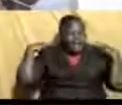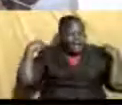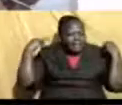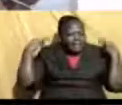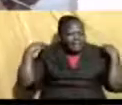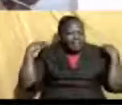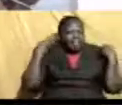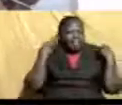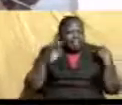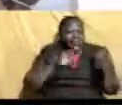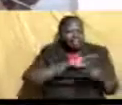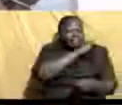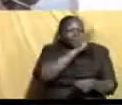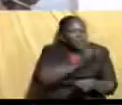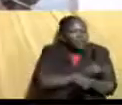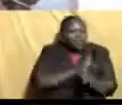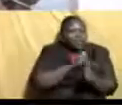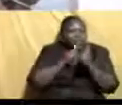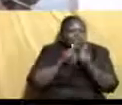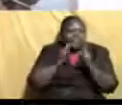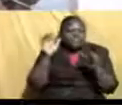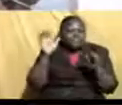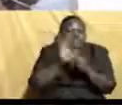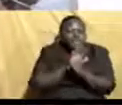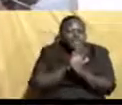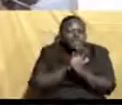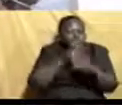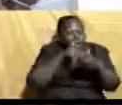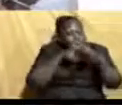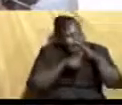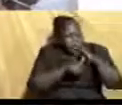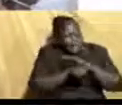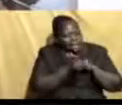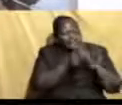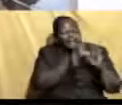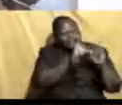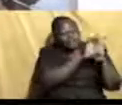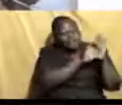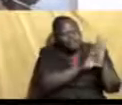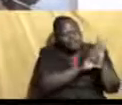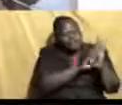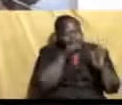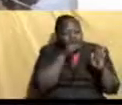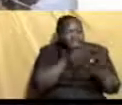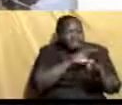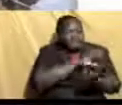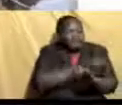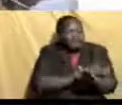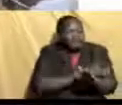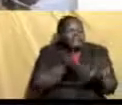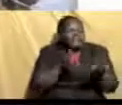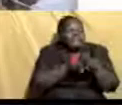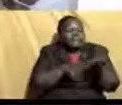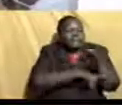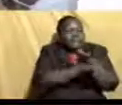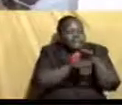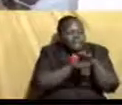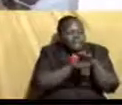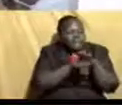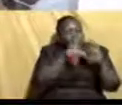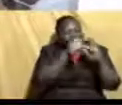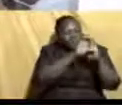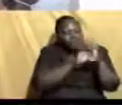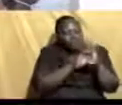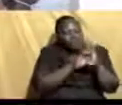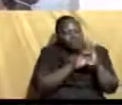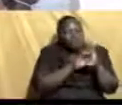of sovereign power that is fully participatory under the Constitution, then that power is a primary constituent power. And